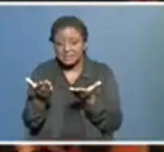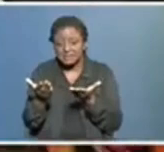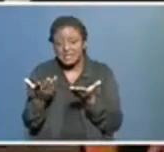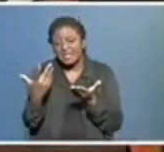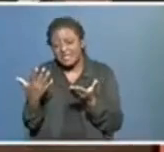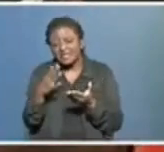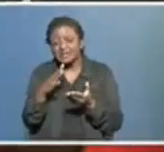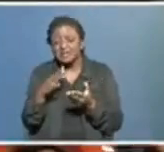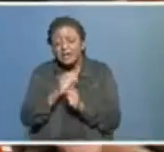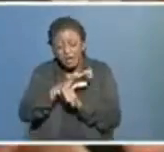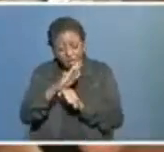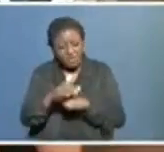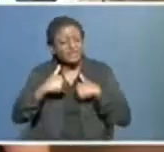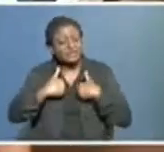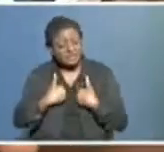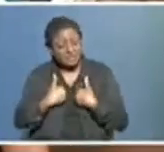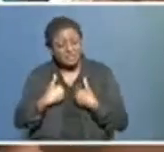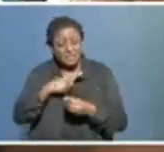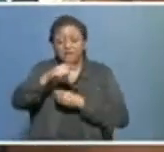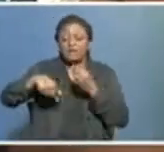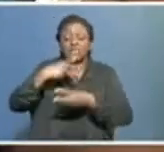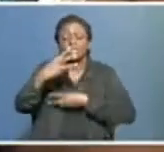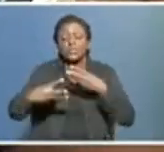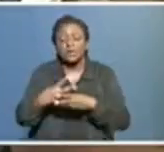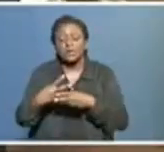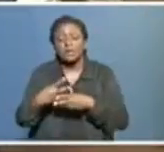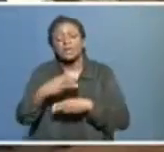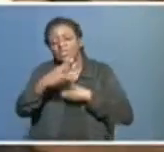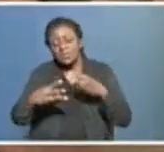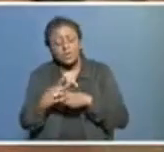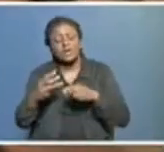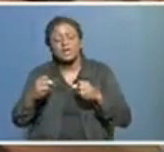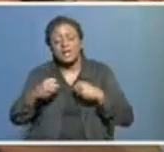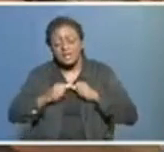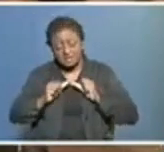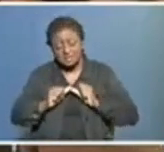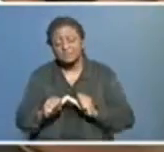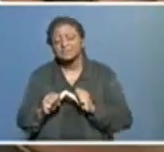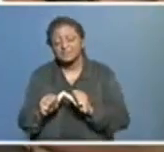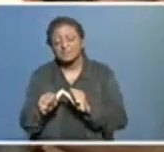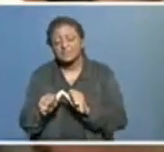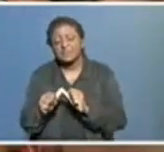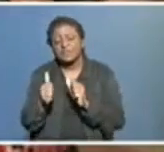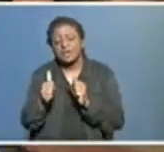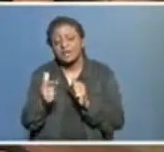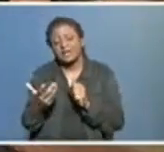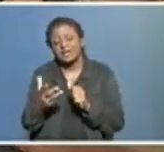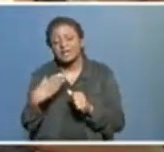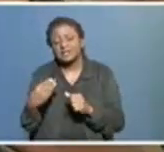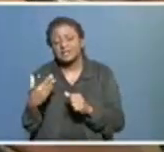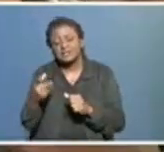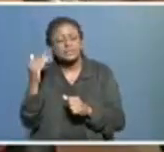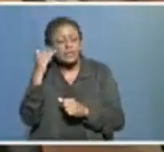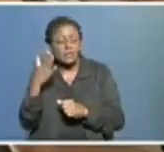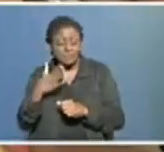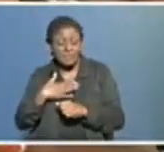world. The world has moved on. We're a tourism destination. And suffice to say, you know